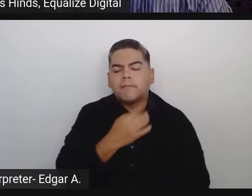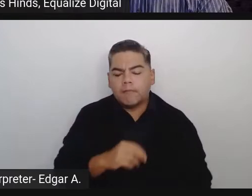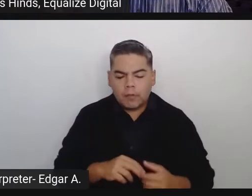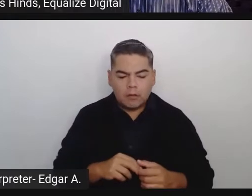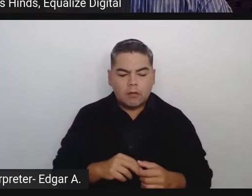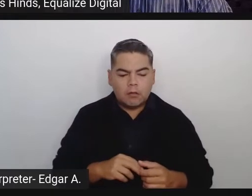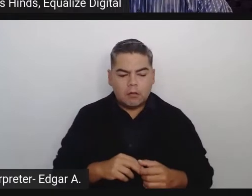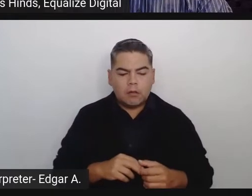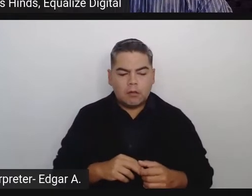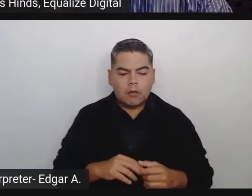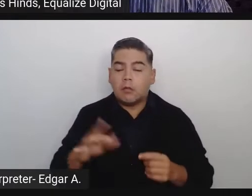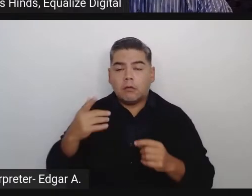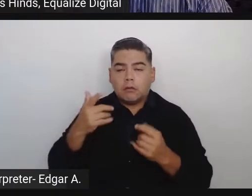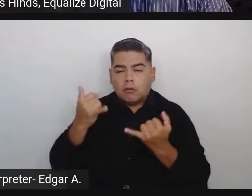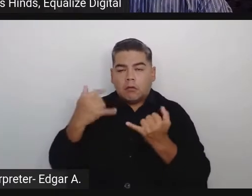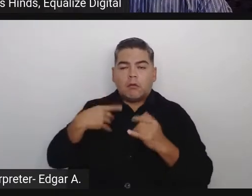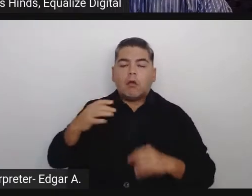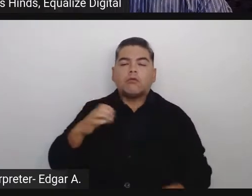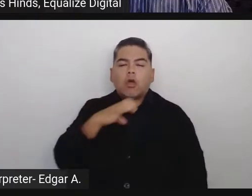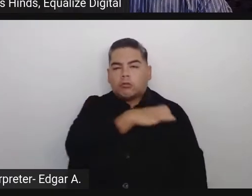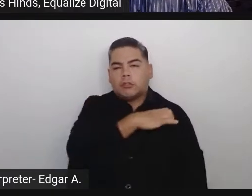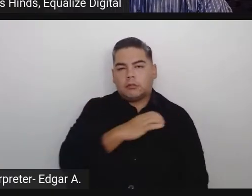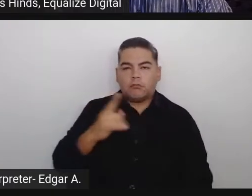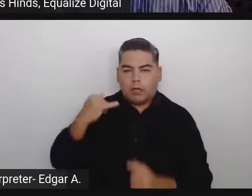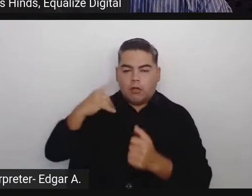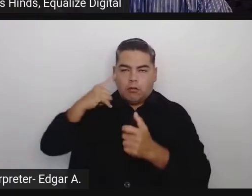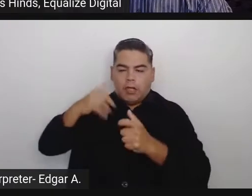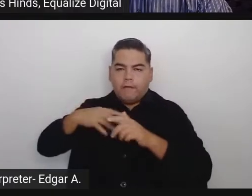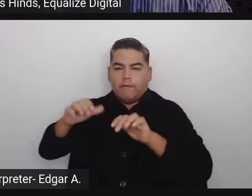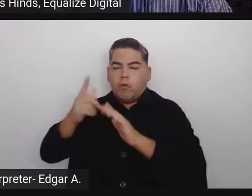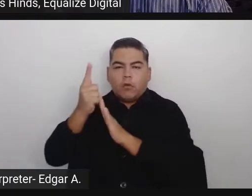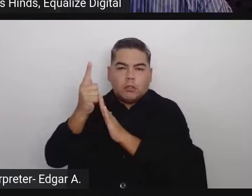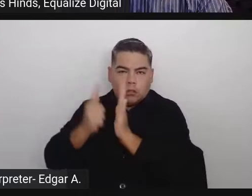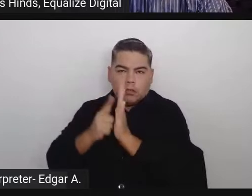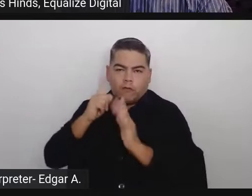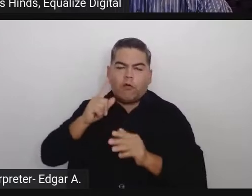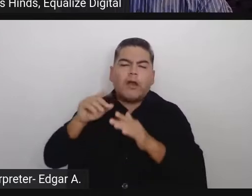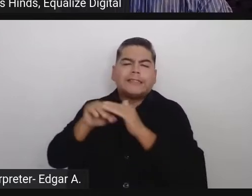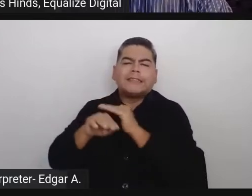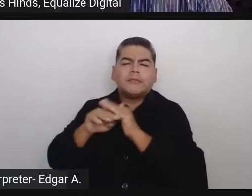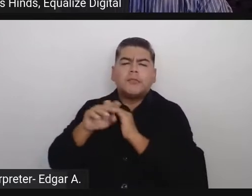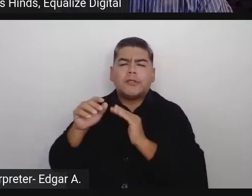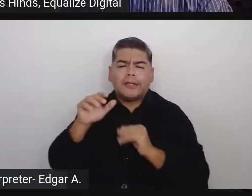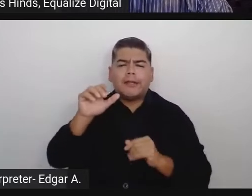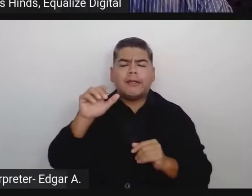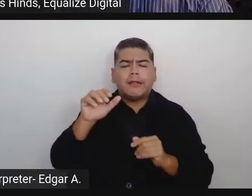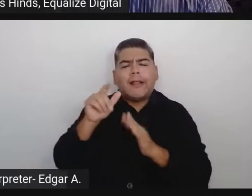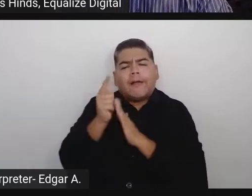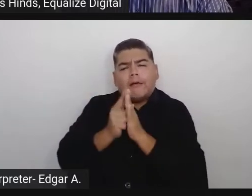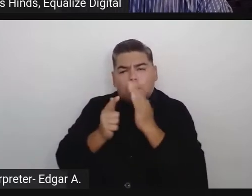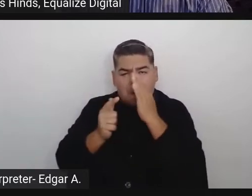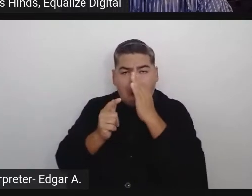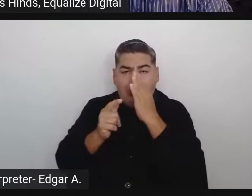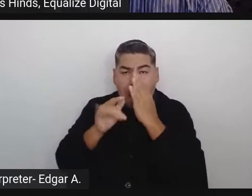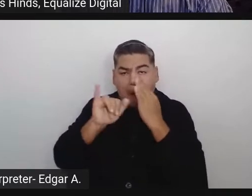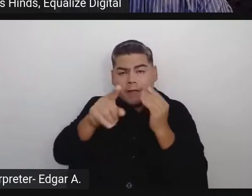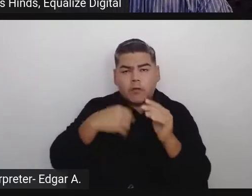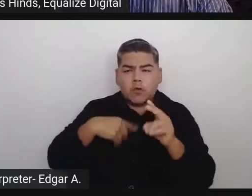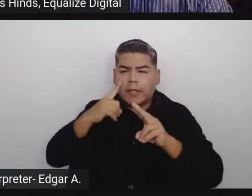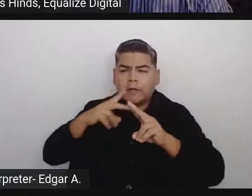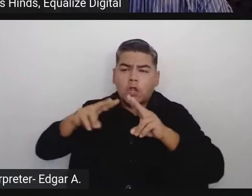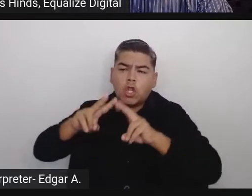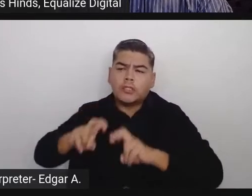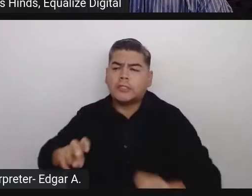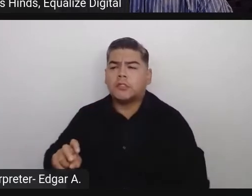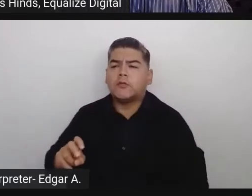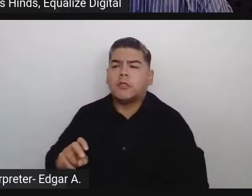potential bill going through Congress called the Websites and Software Applications Accessibility Act. Have you dug into that at all? And if so, can you tell us about it and kind of how you think that's